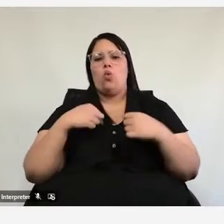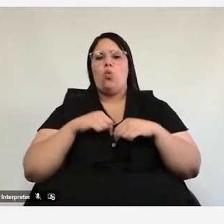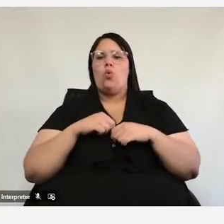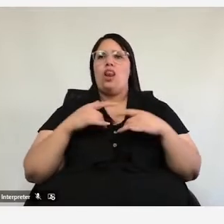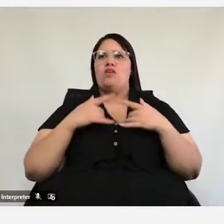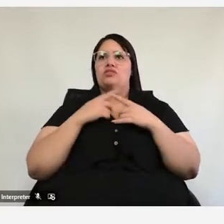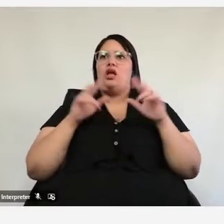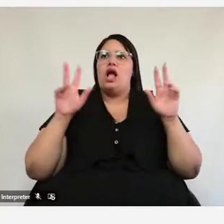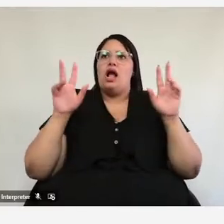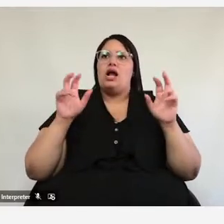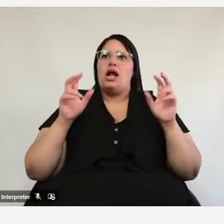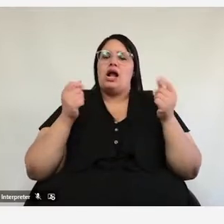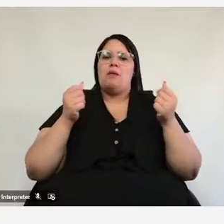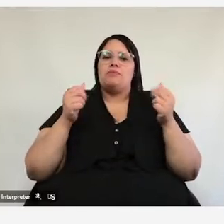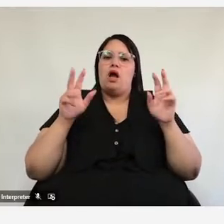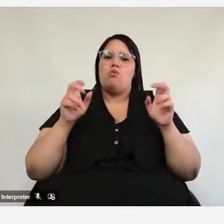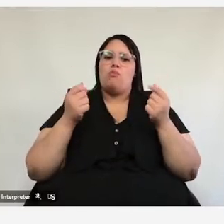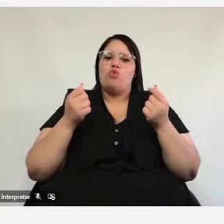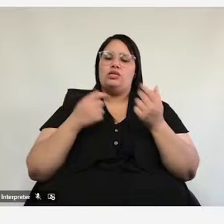tag of a